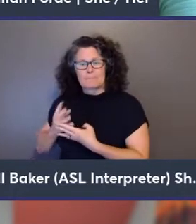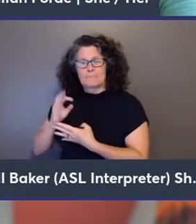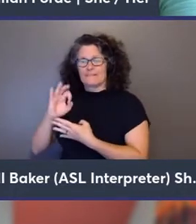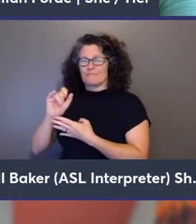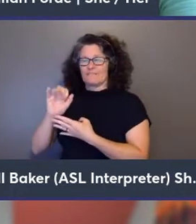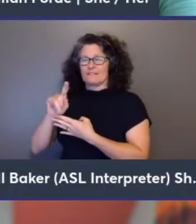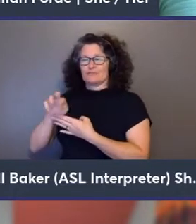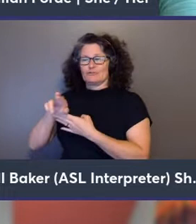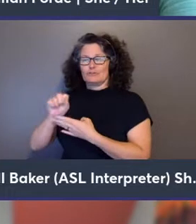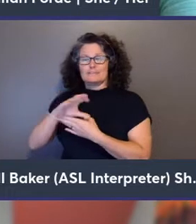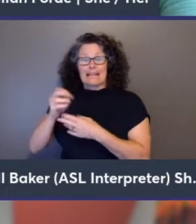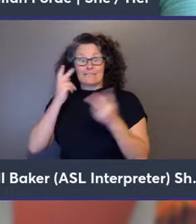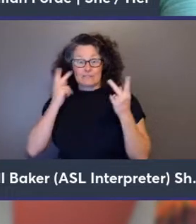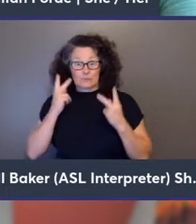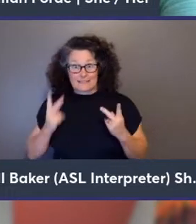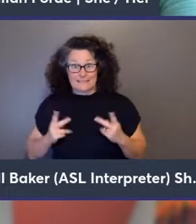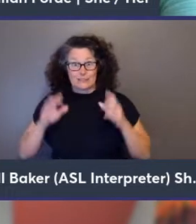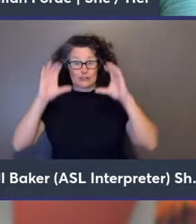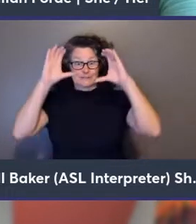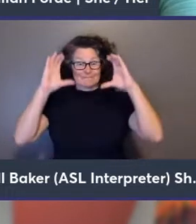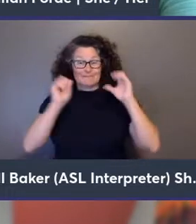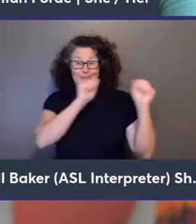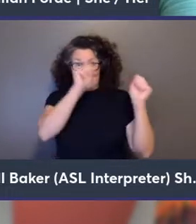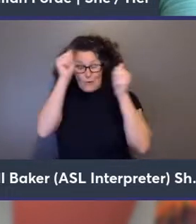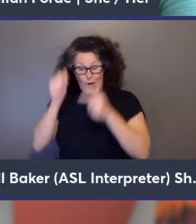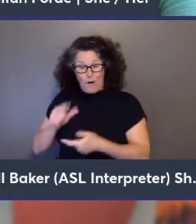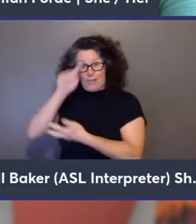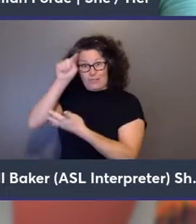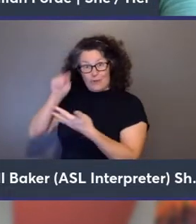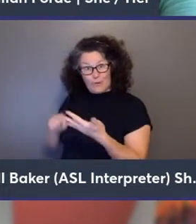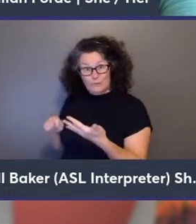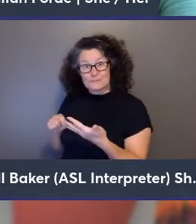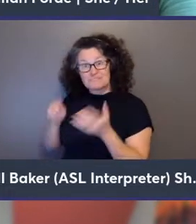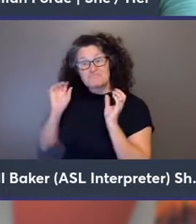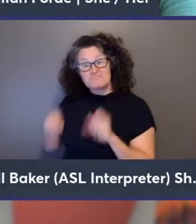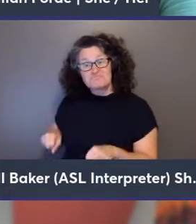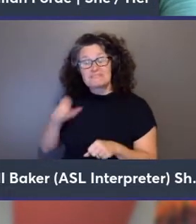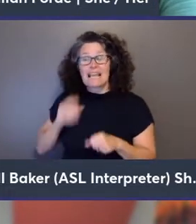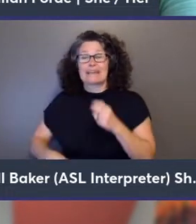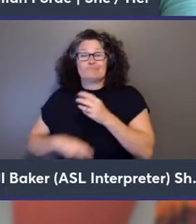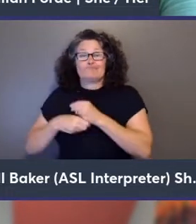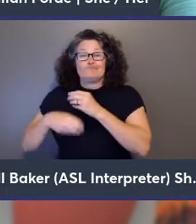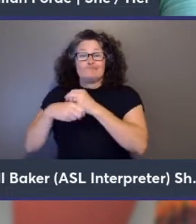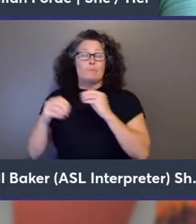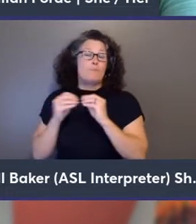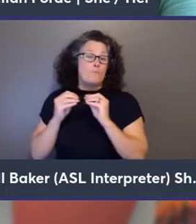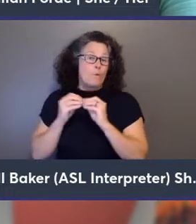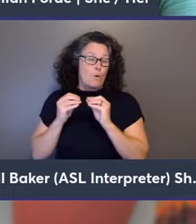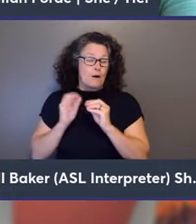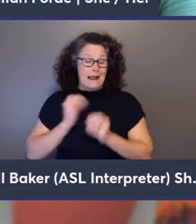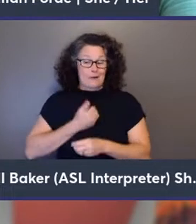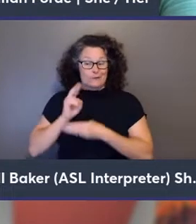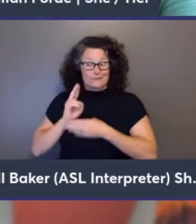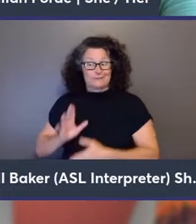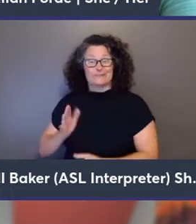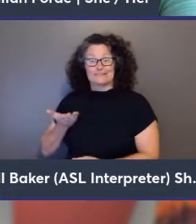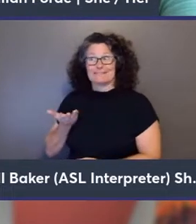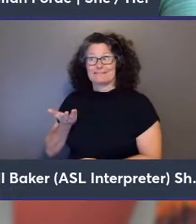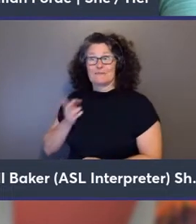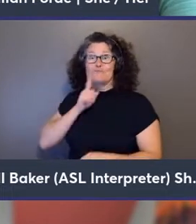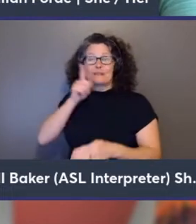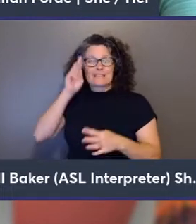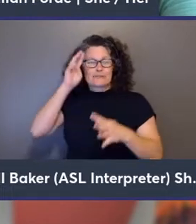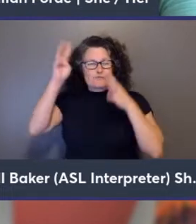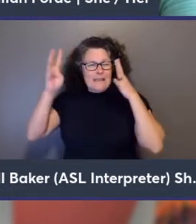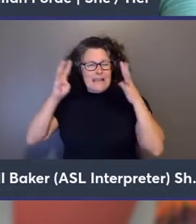visualization. So all those problems, in addition to that, there will be a lot of many other that our users are usually so creative